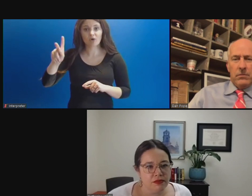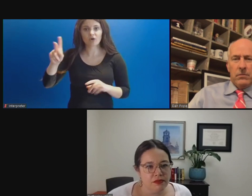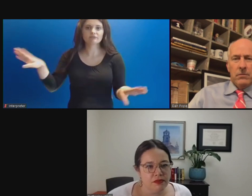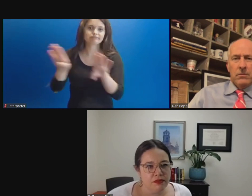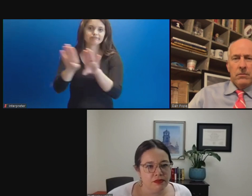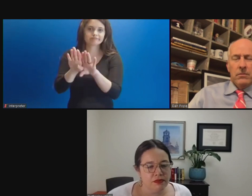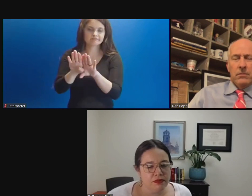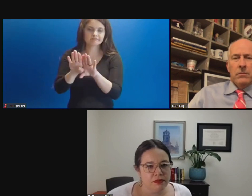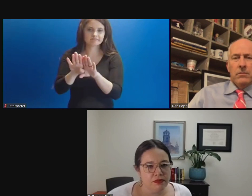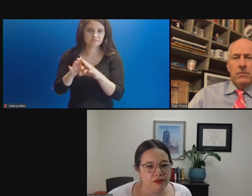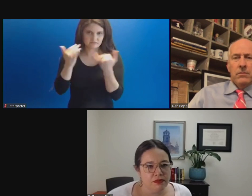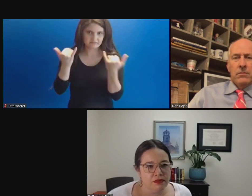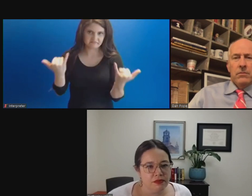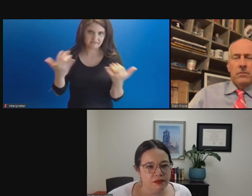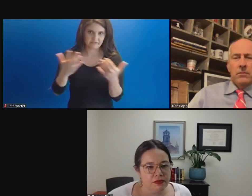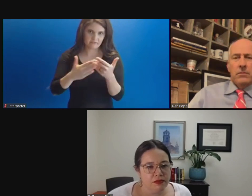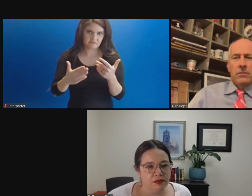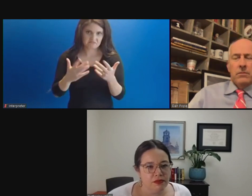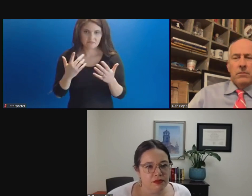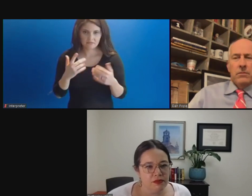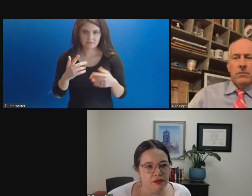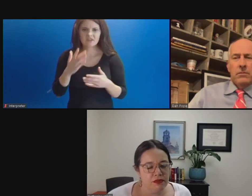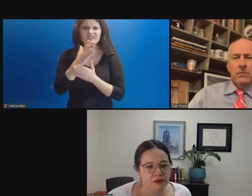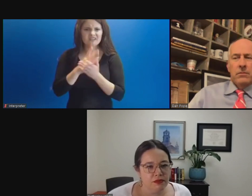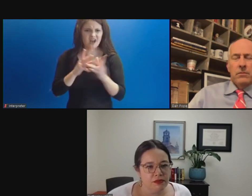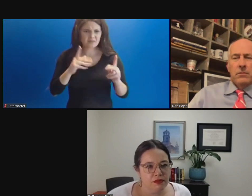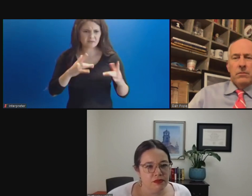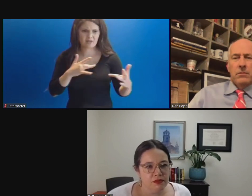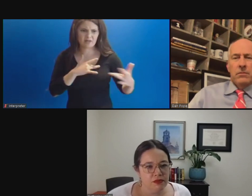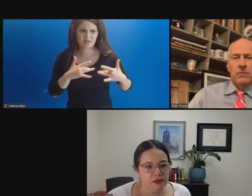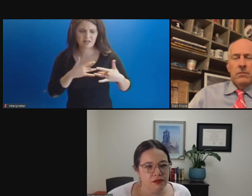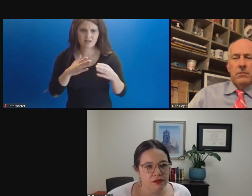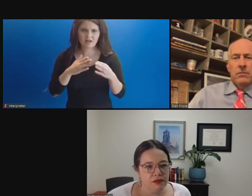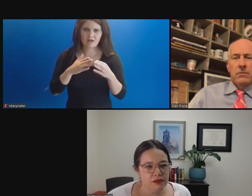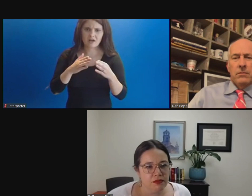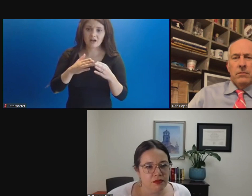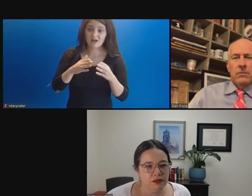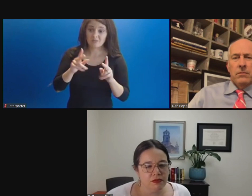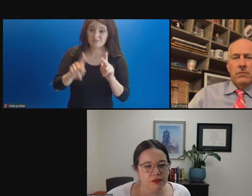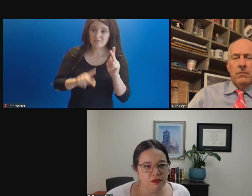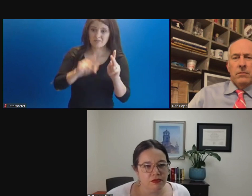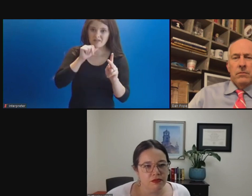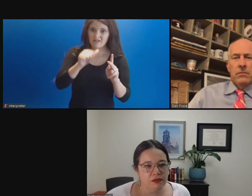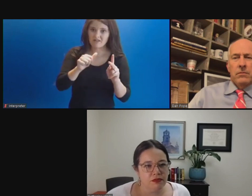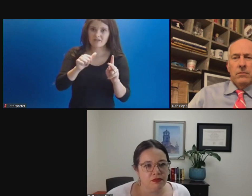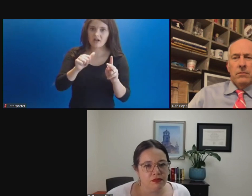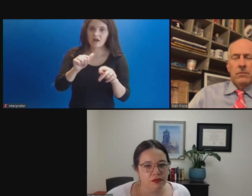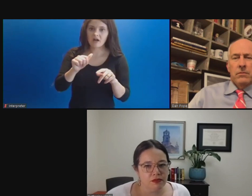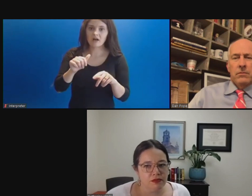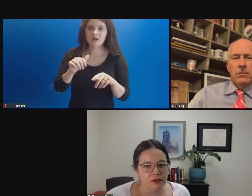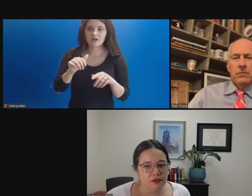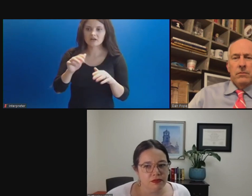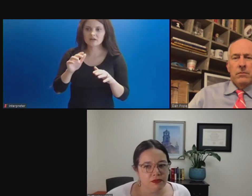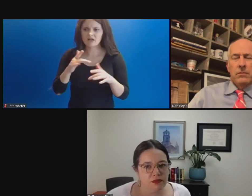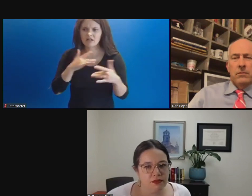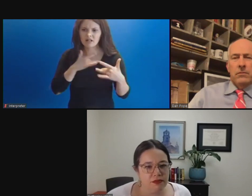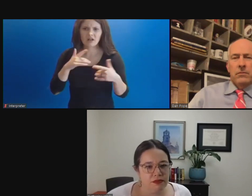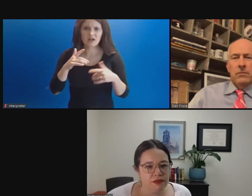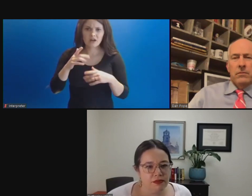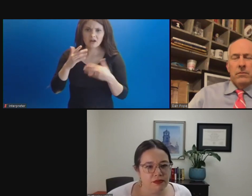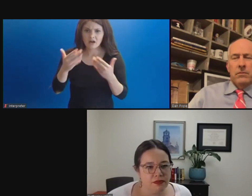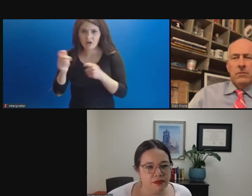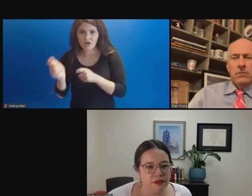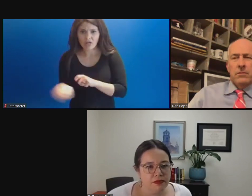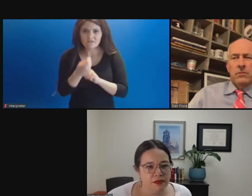concerns from our viewers that the public is not practicing on golf courses and at parks. What